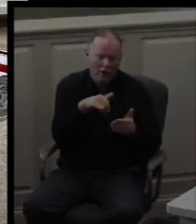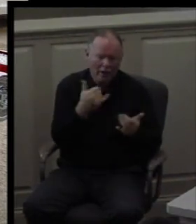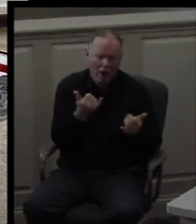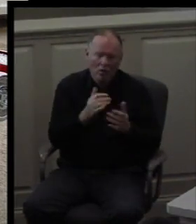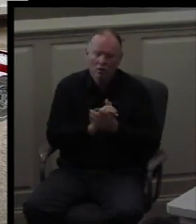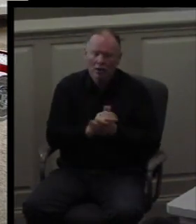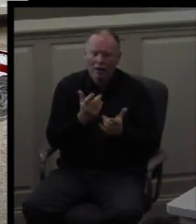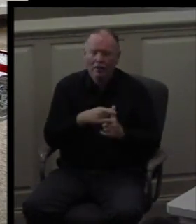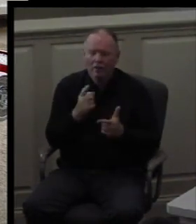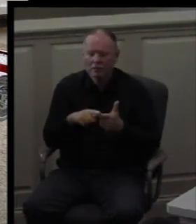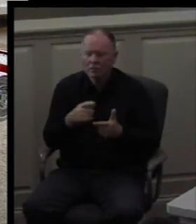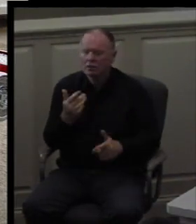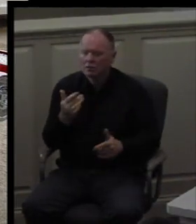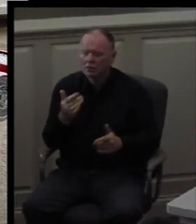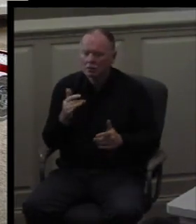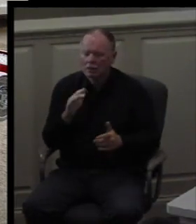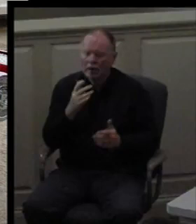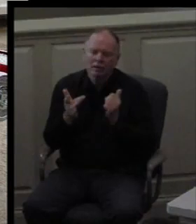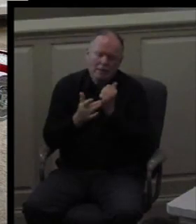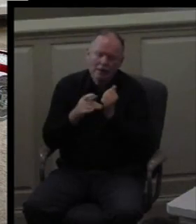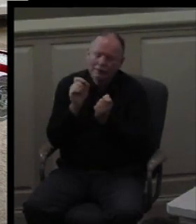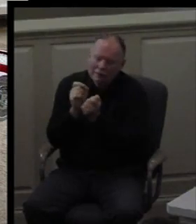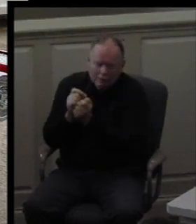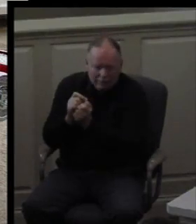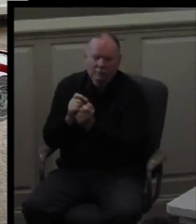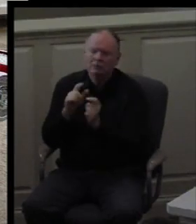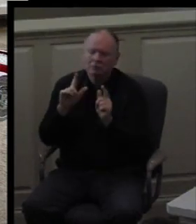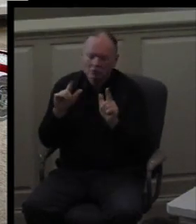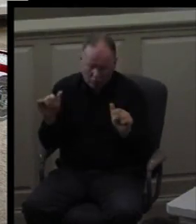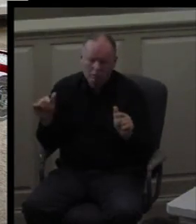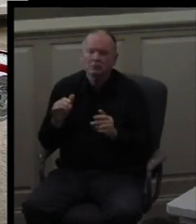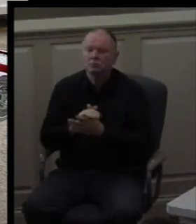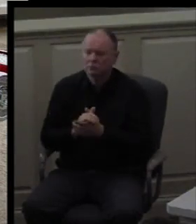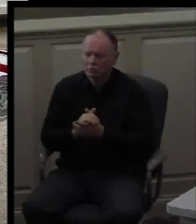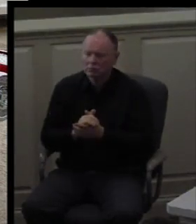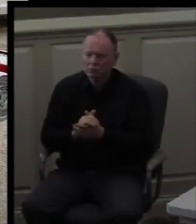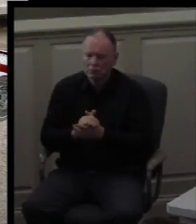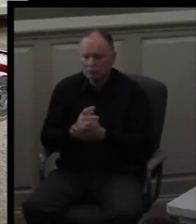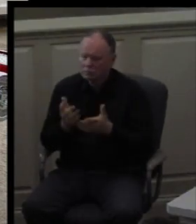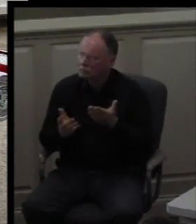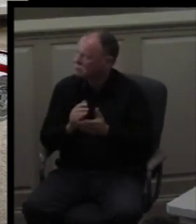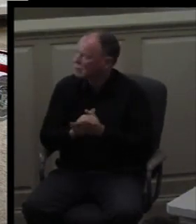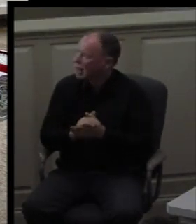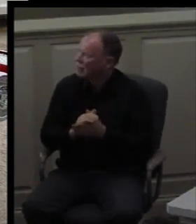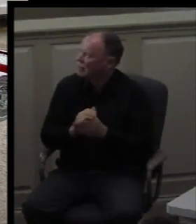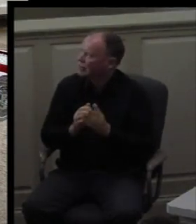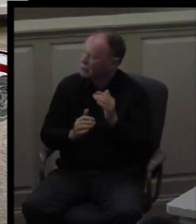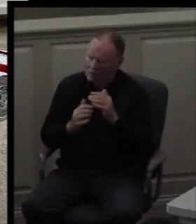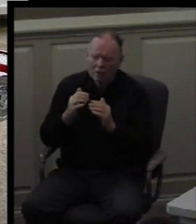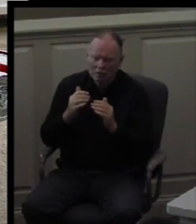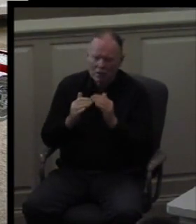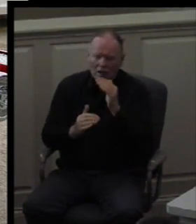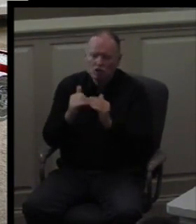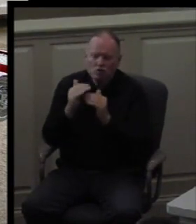and then we'll move right into one of the technical details and specifications, and of course the structural and mechanical design. So